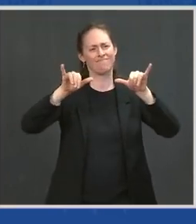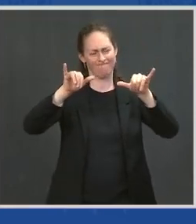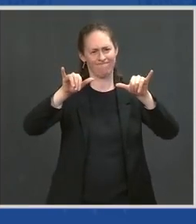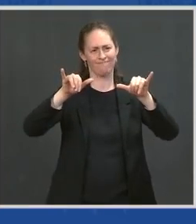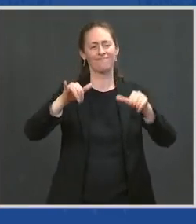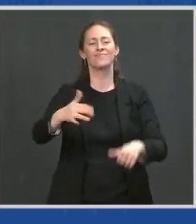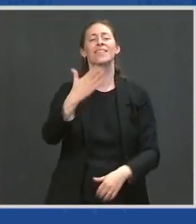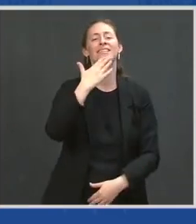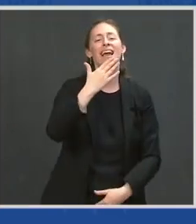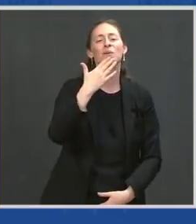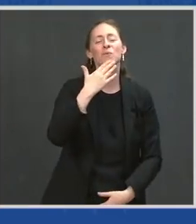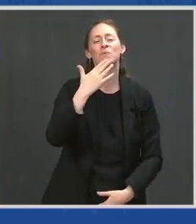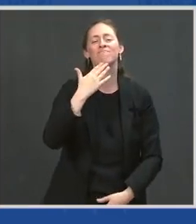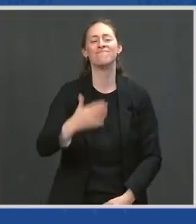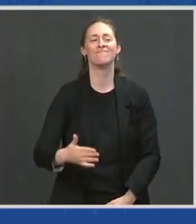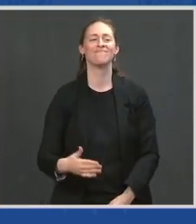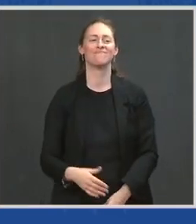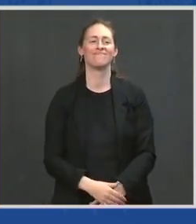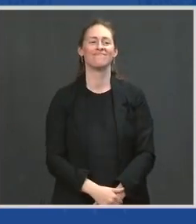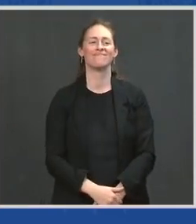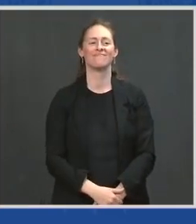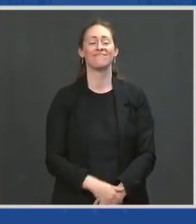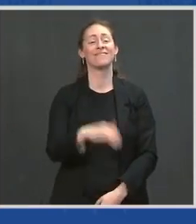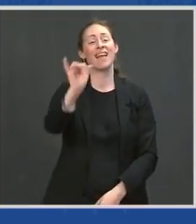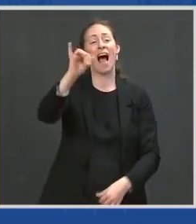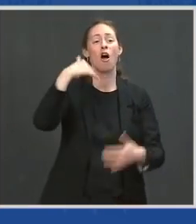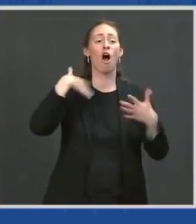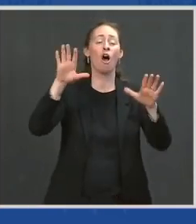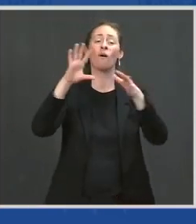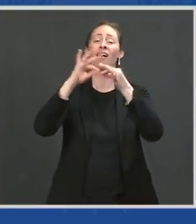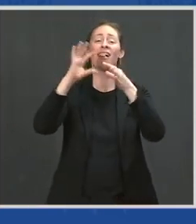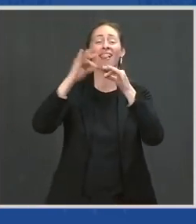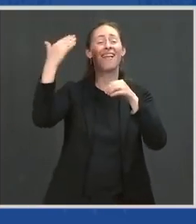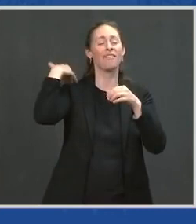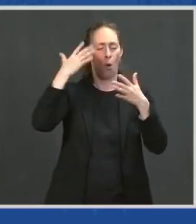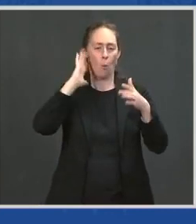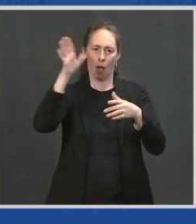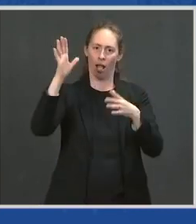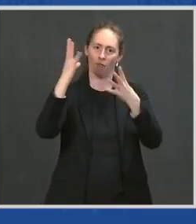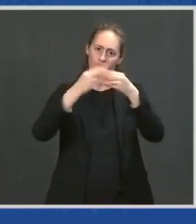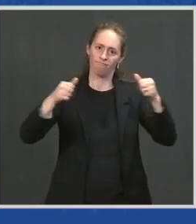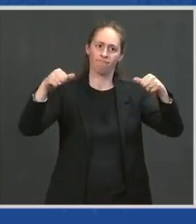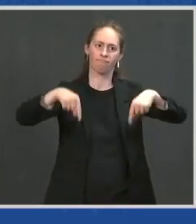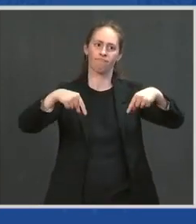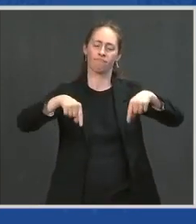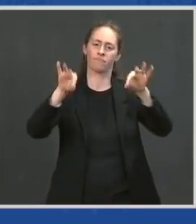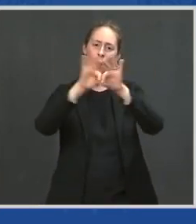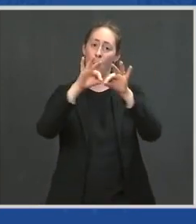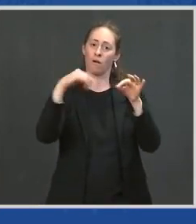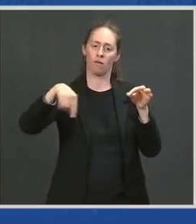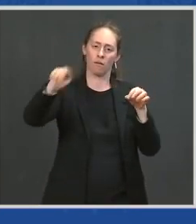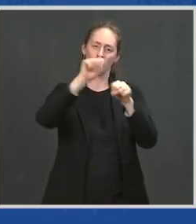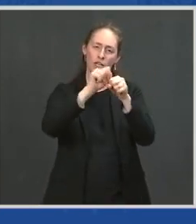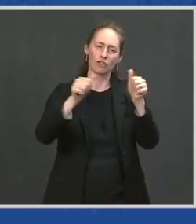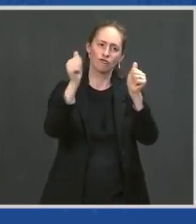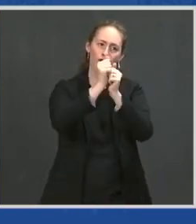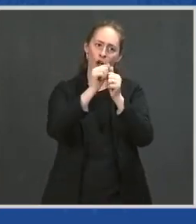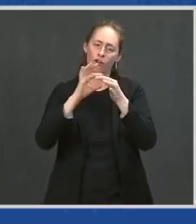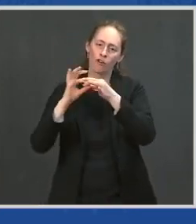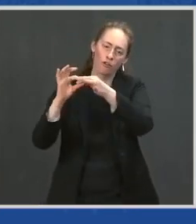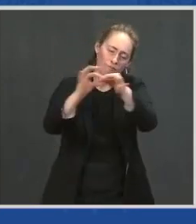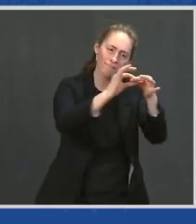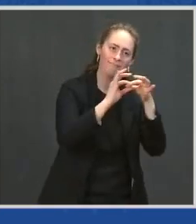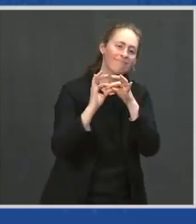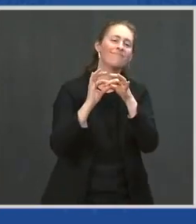much. As I said a long time ago, we're going to beat this as long as we do it together. And I want to again thank